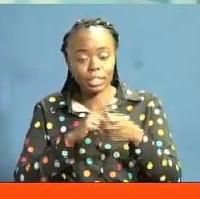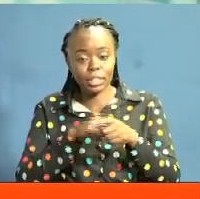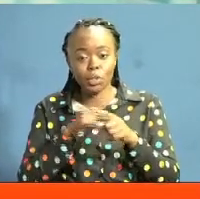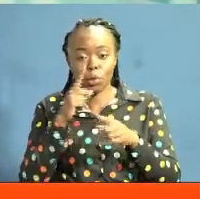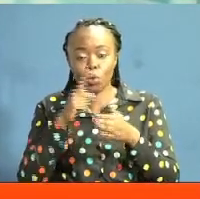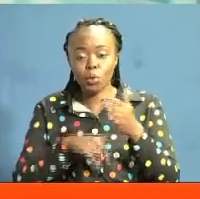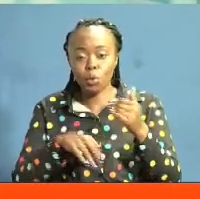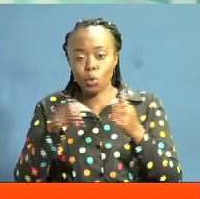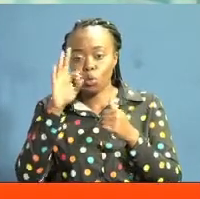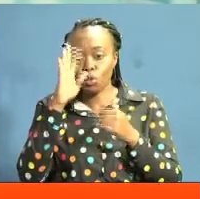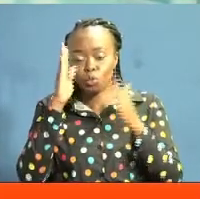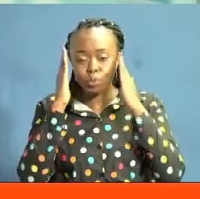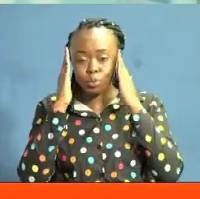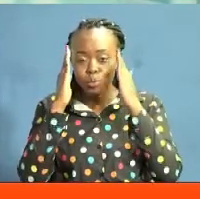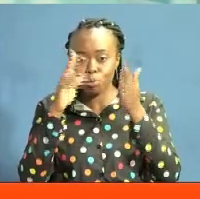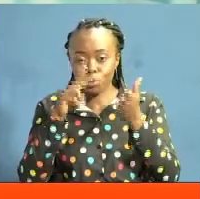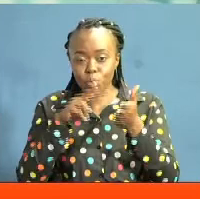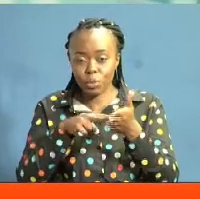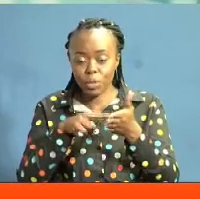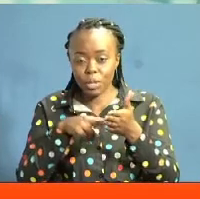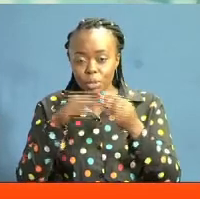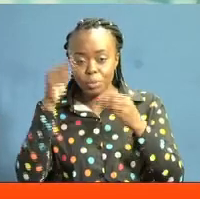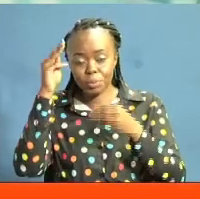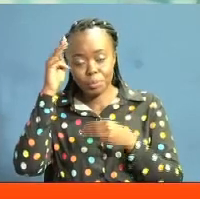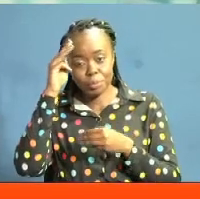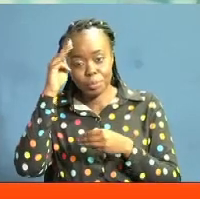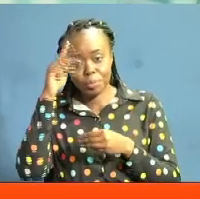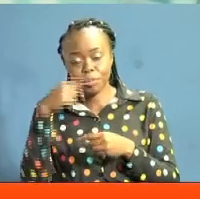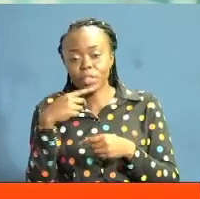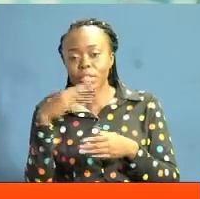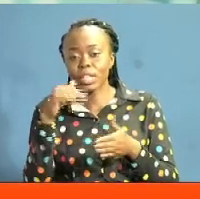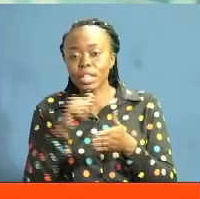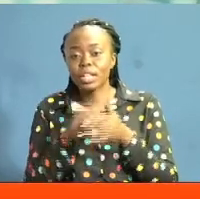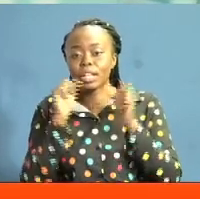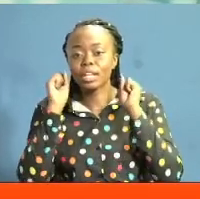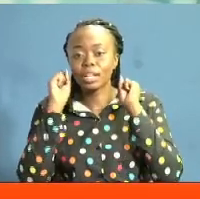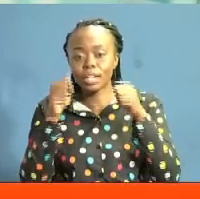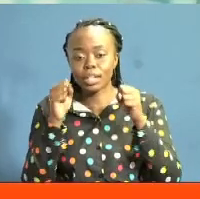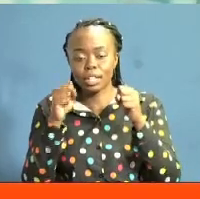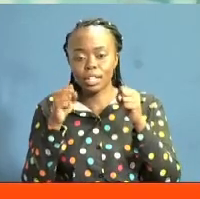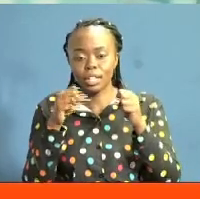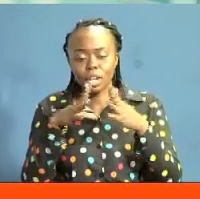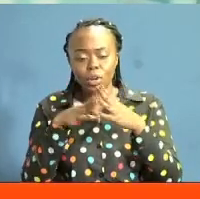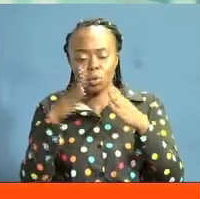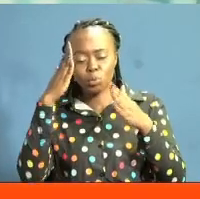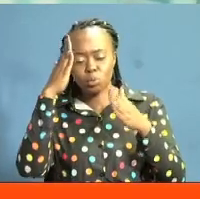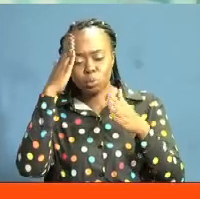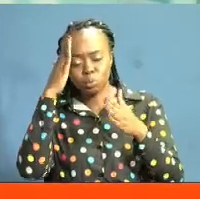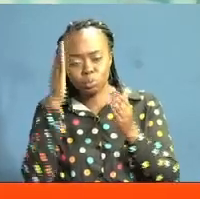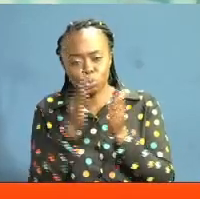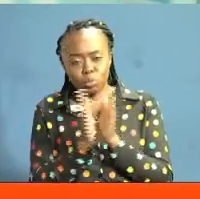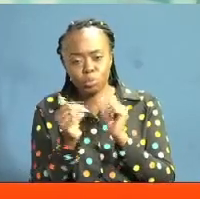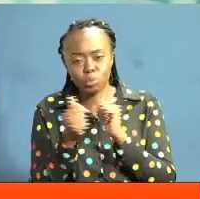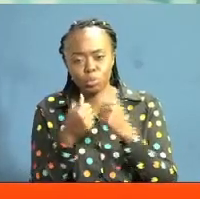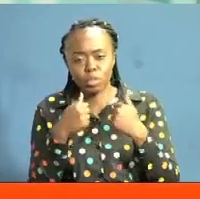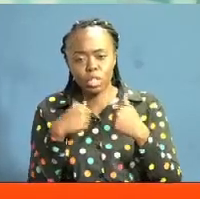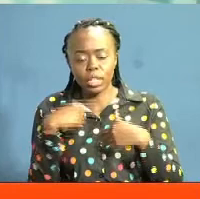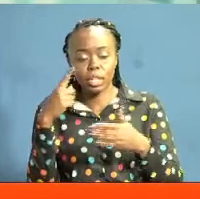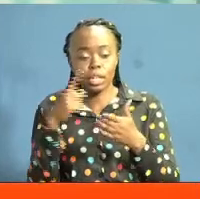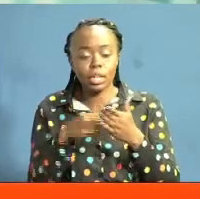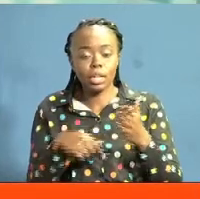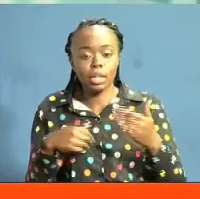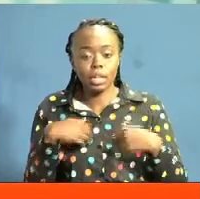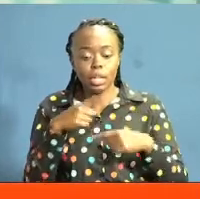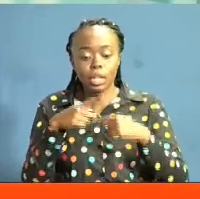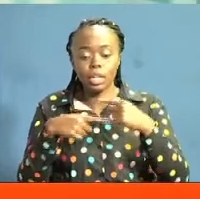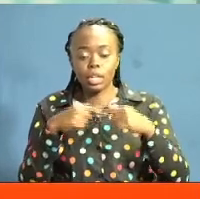focus stands for. Go with a focused mind so that you can be able to concentrate, so that you can execute what you have gone